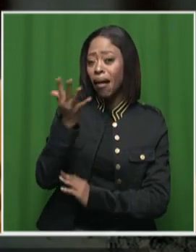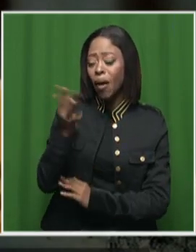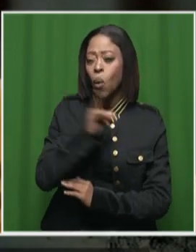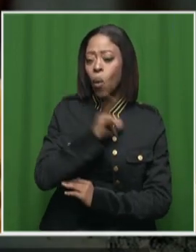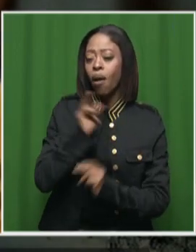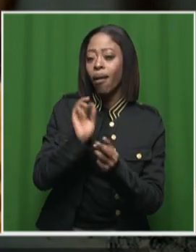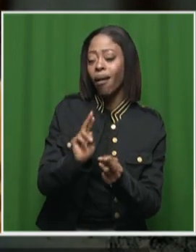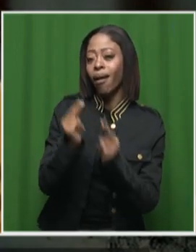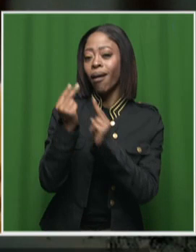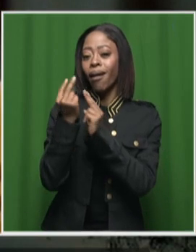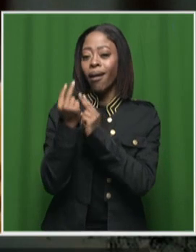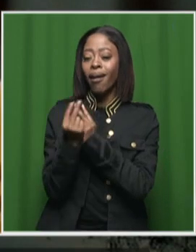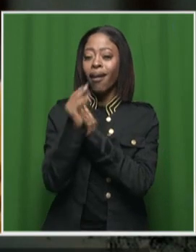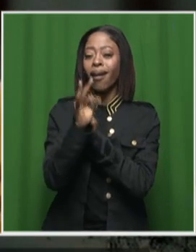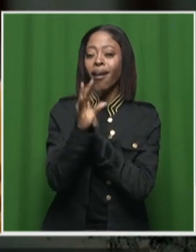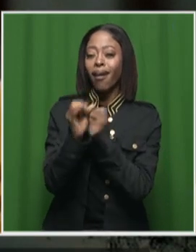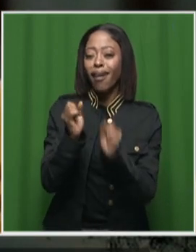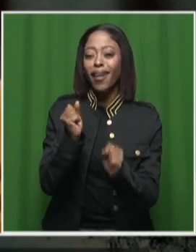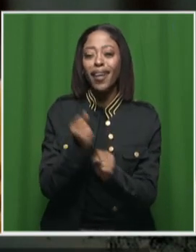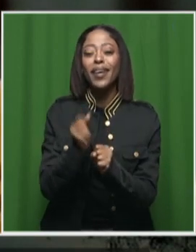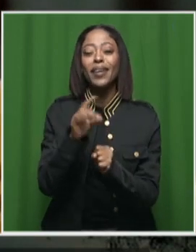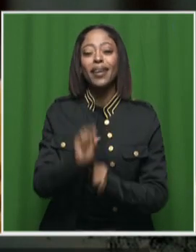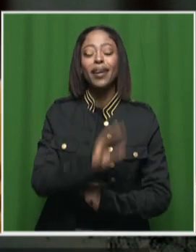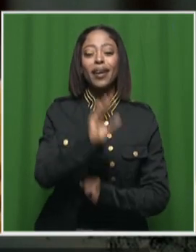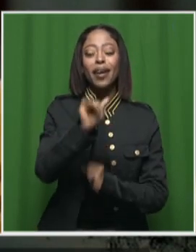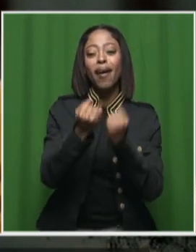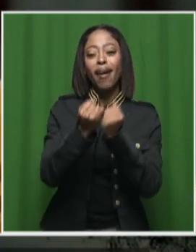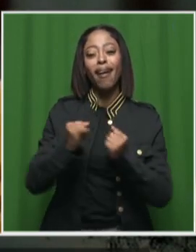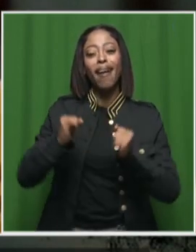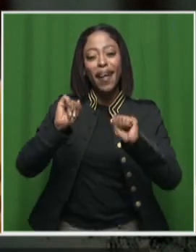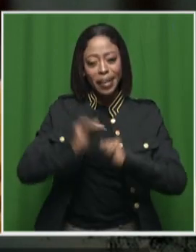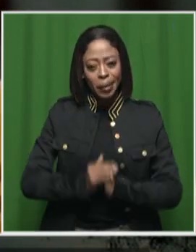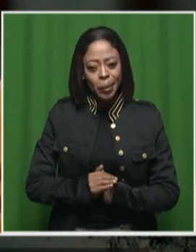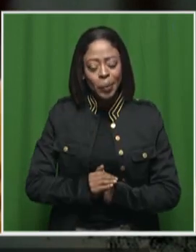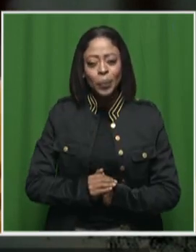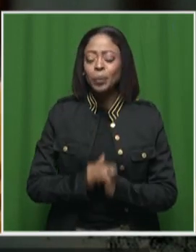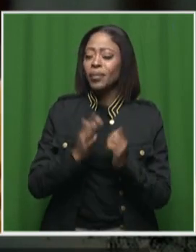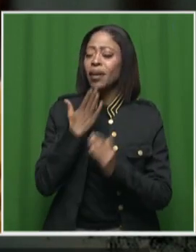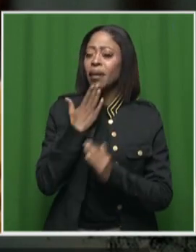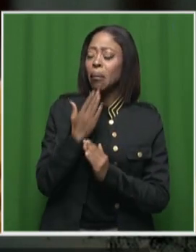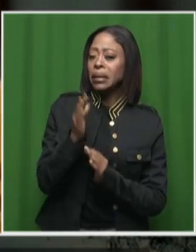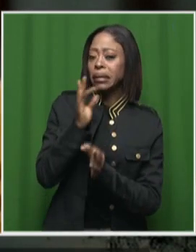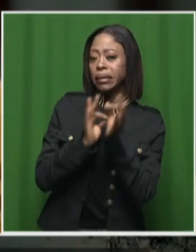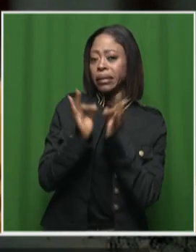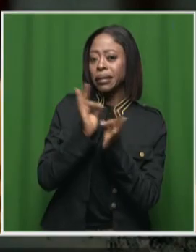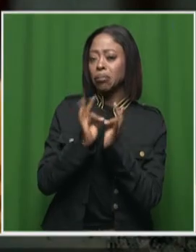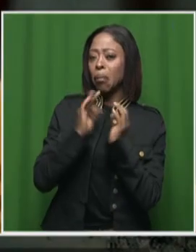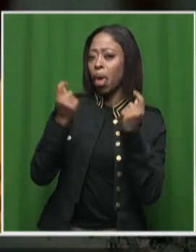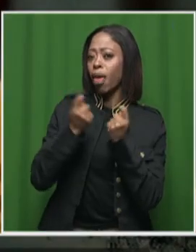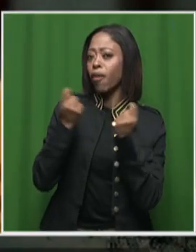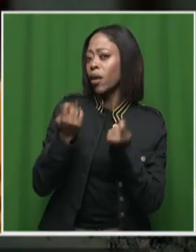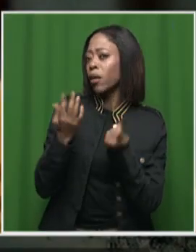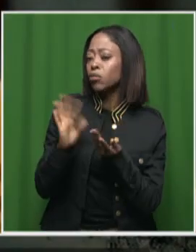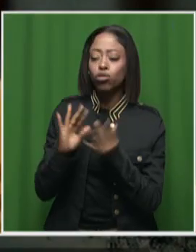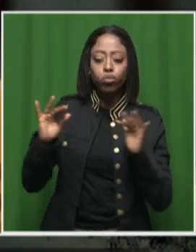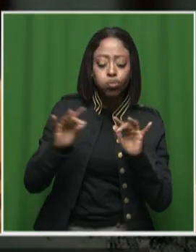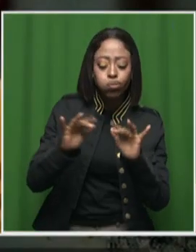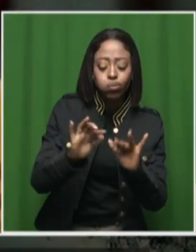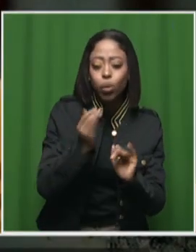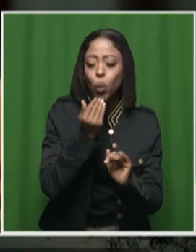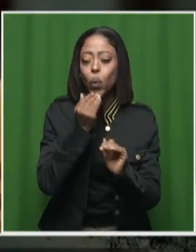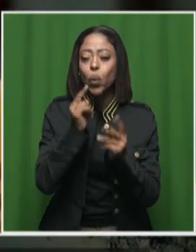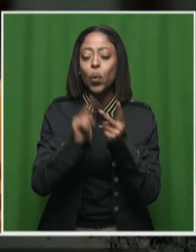these 30 years of the country's democracy. Talk to us about this event, who you're bringing together, and sort